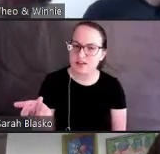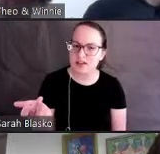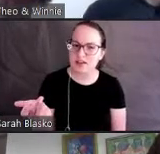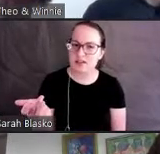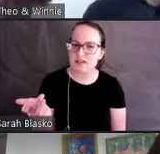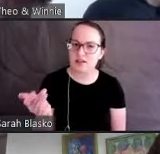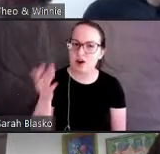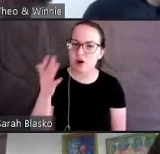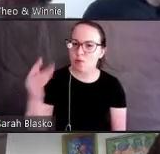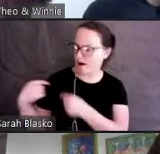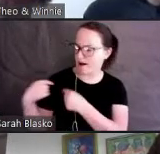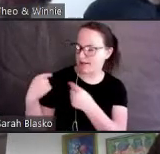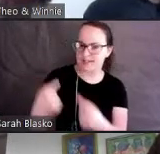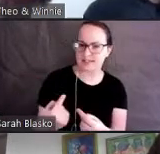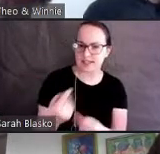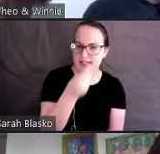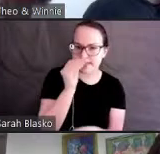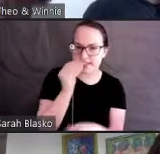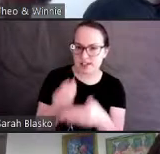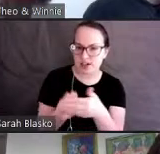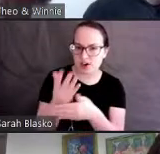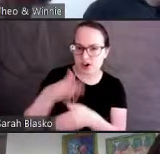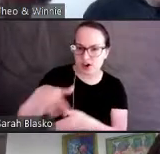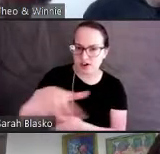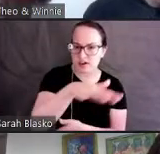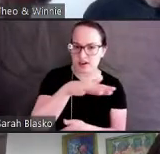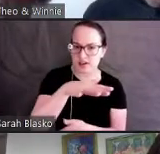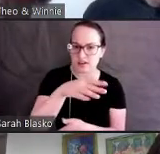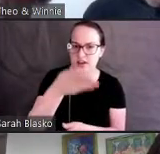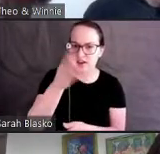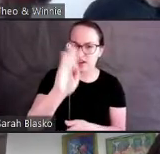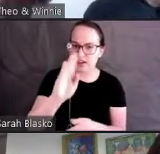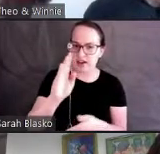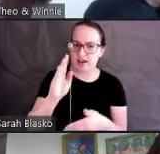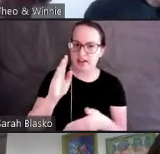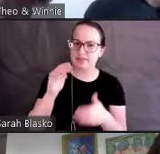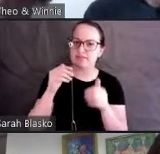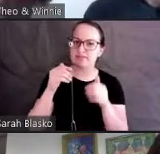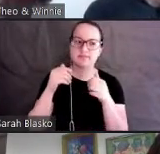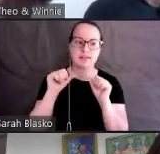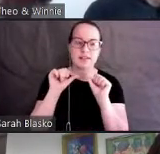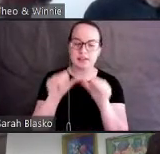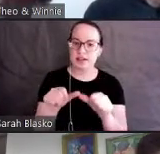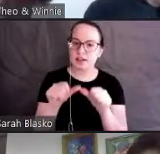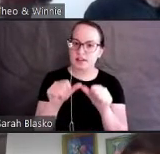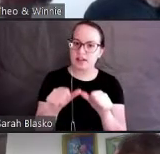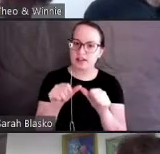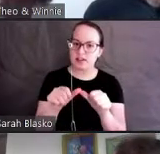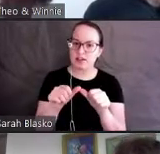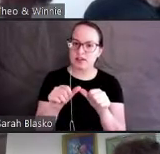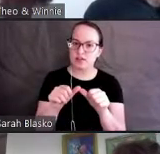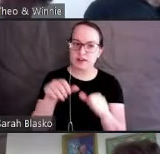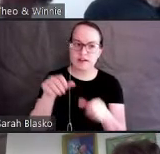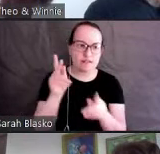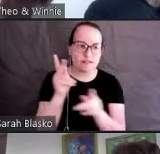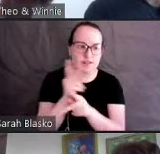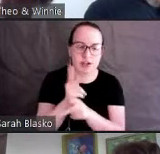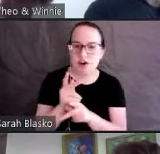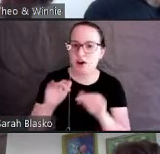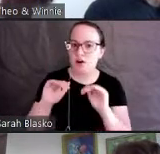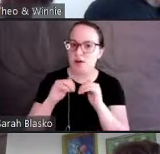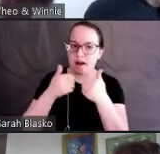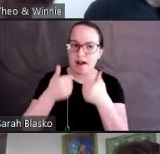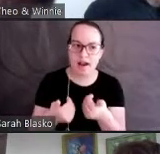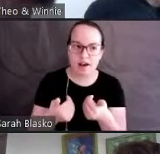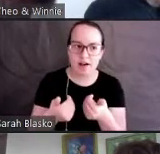garden, has God always found ways to say, I am going to walk with my creation? You know,